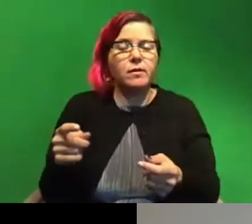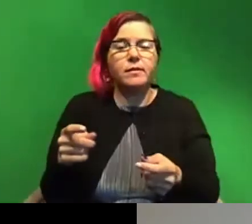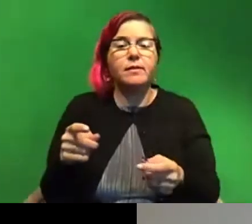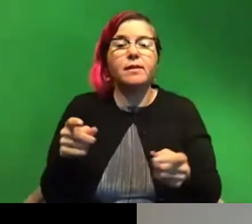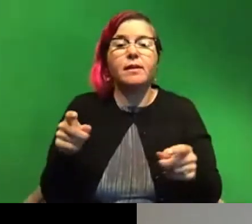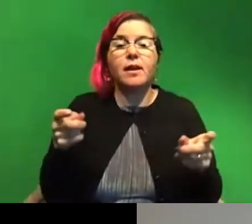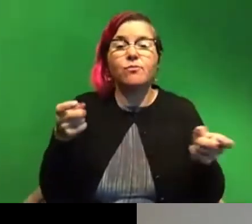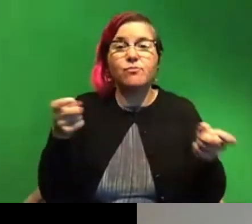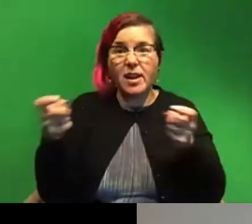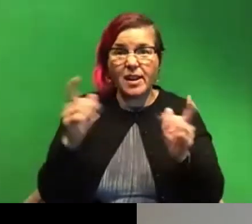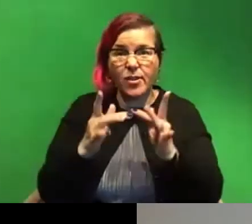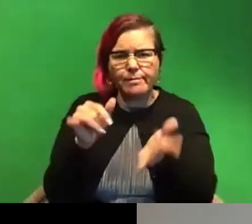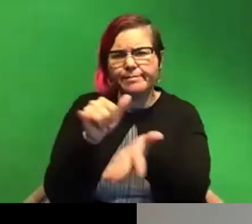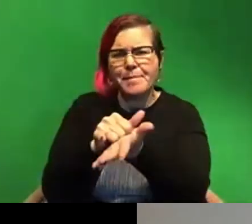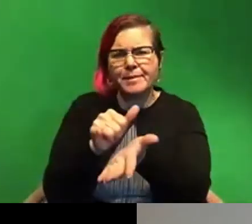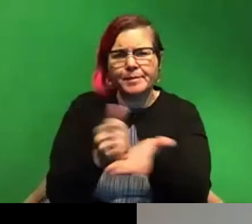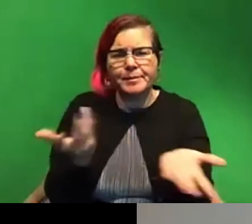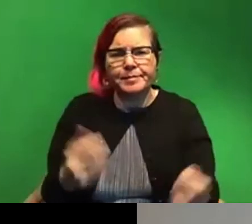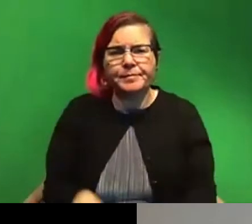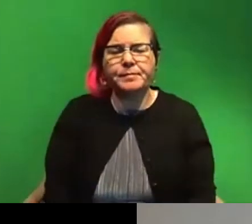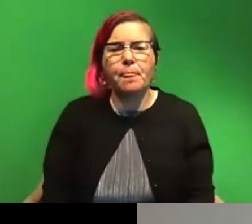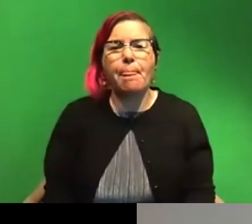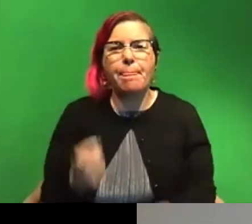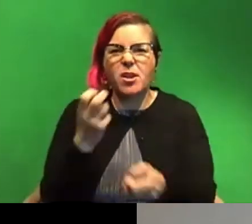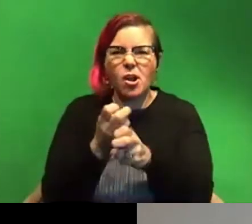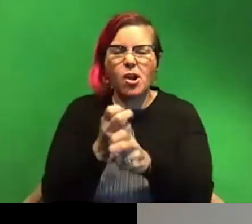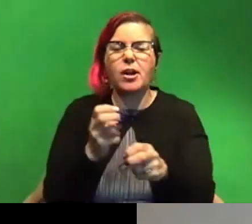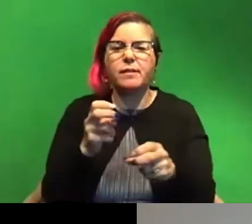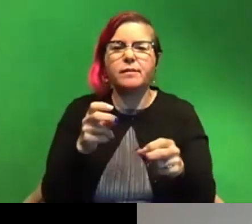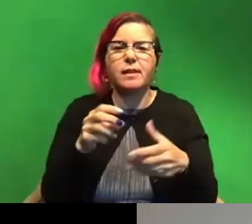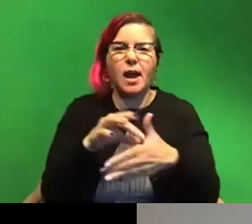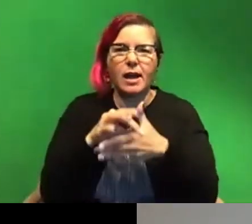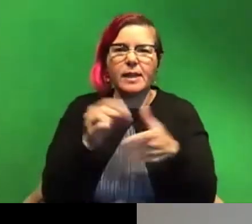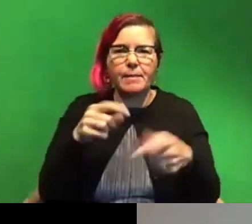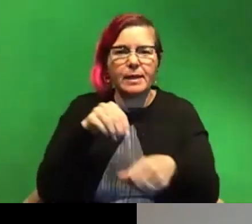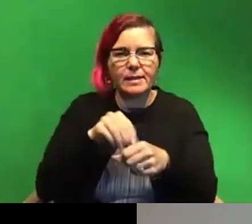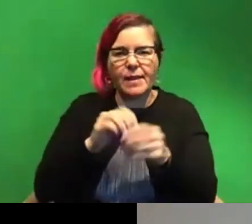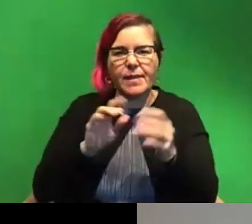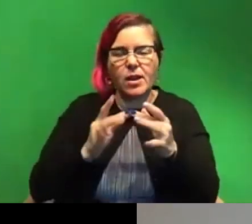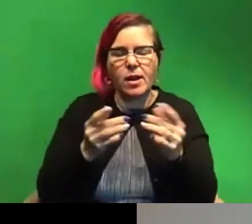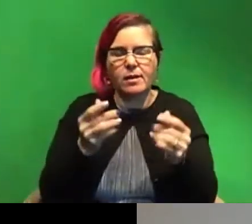regulate the internet. You know, it's really hard to regulate the content that's happening inside of the internet that everyone has access to now.